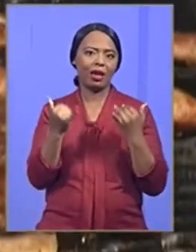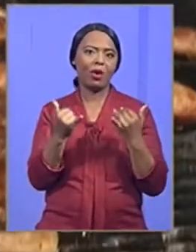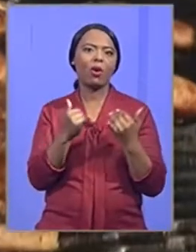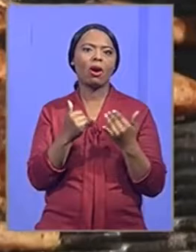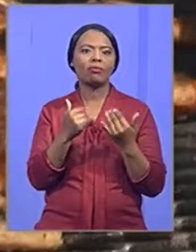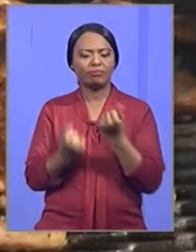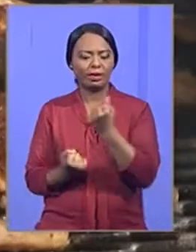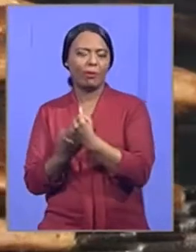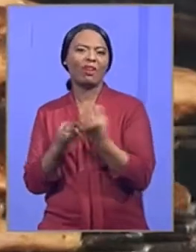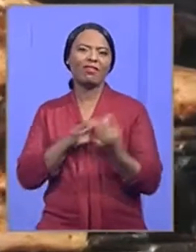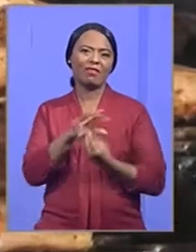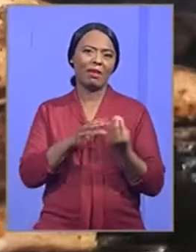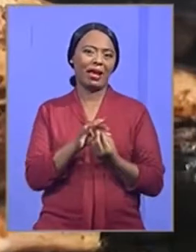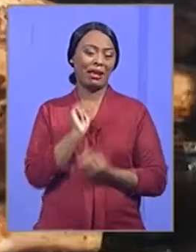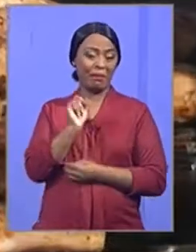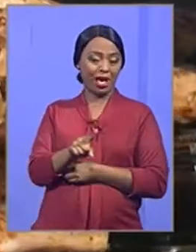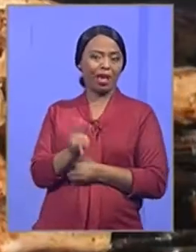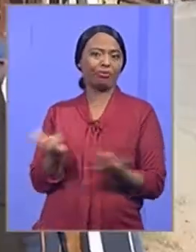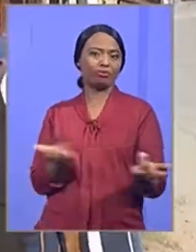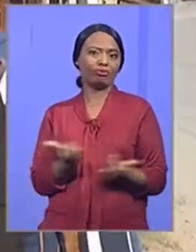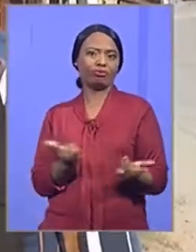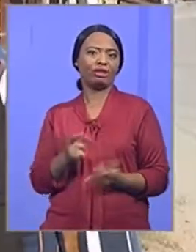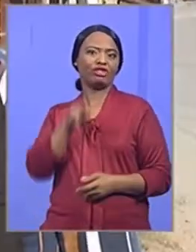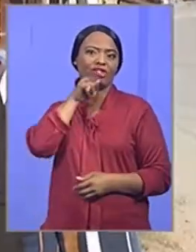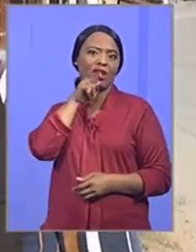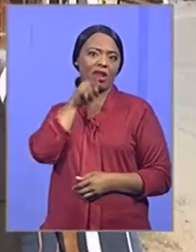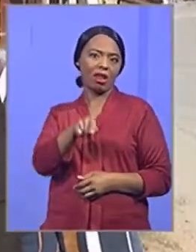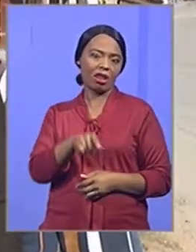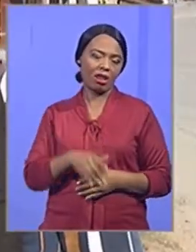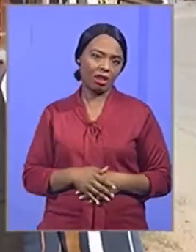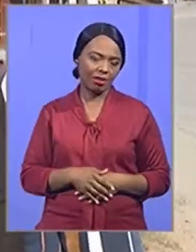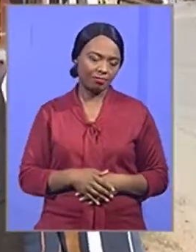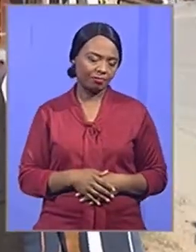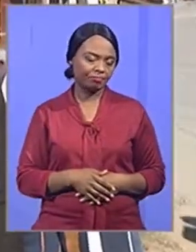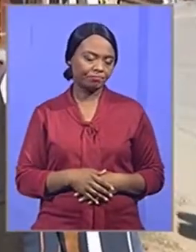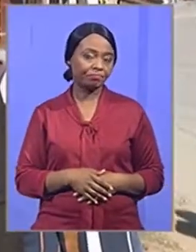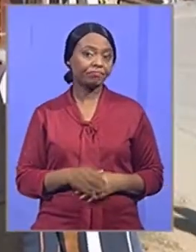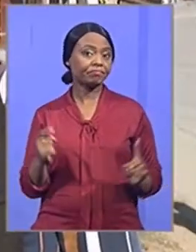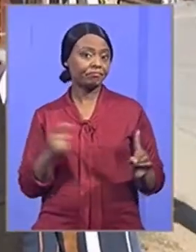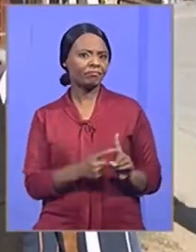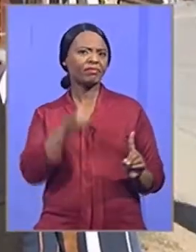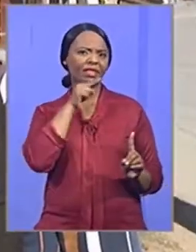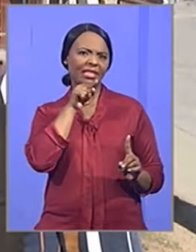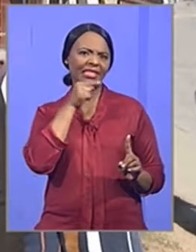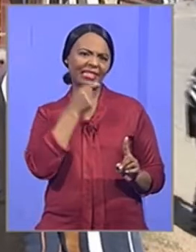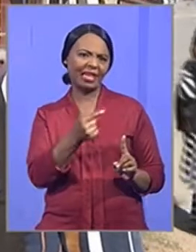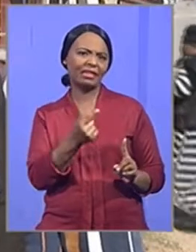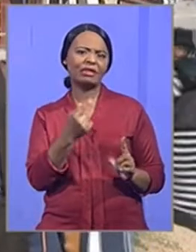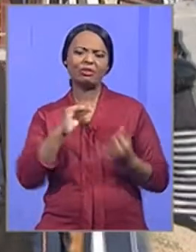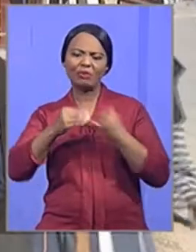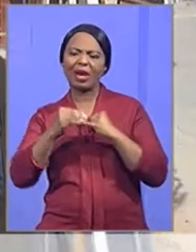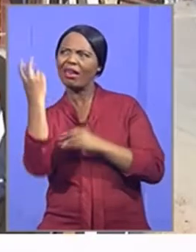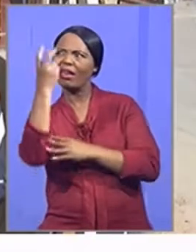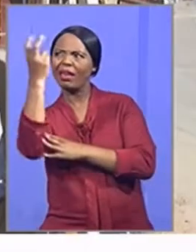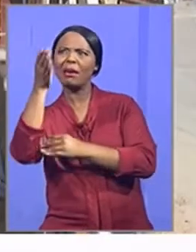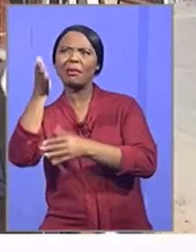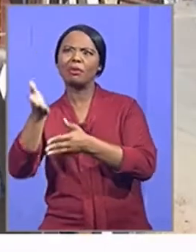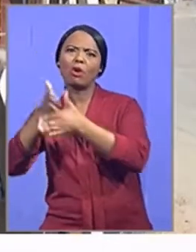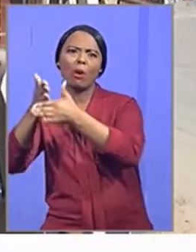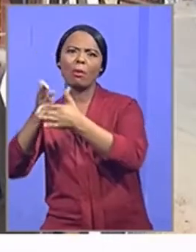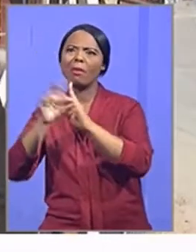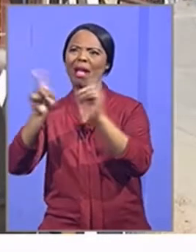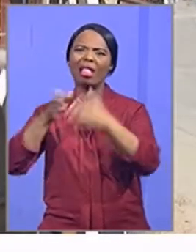gabo. Sela 2010 se ivulile chicken dust. A re bantse ba leka go batla tiro mme ga ba atlege.